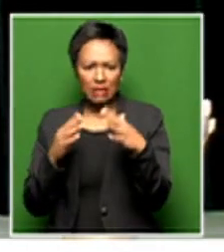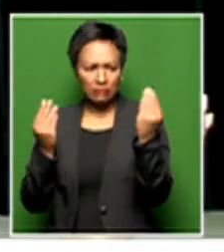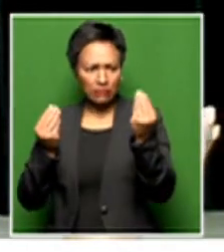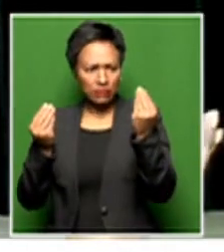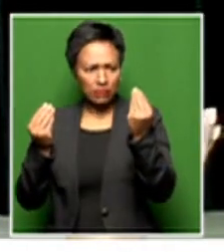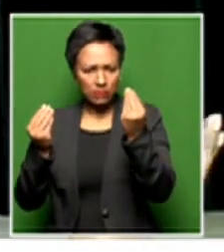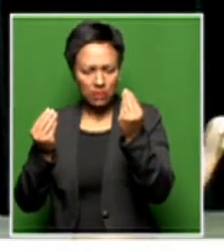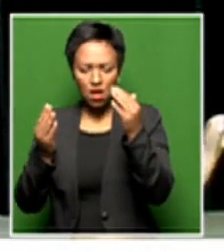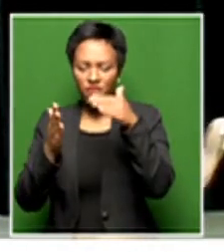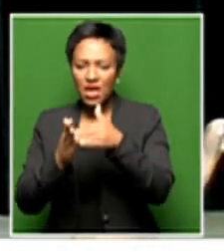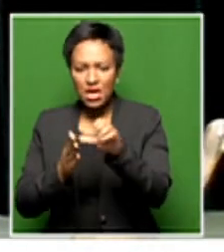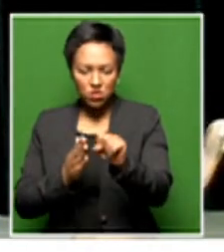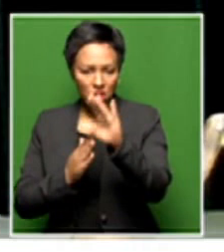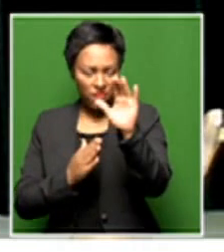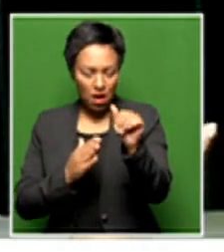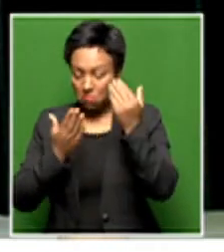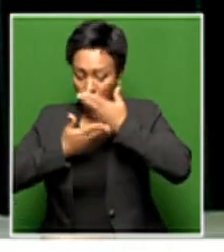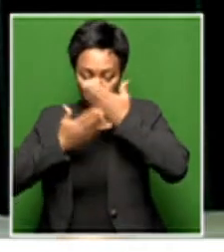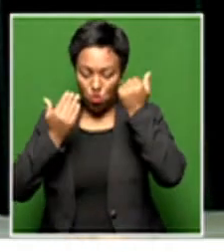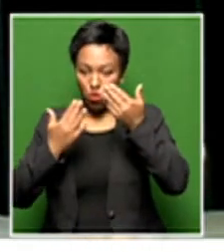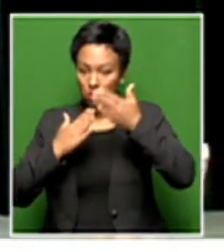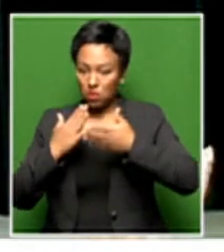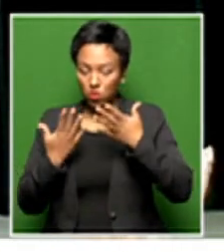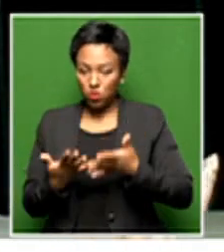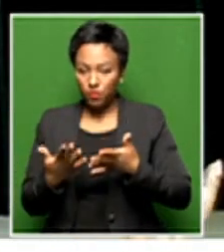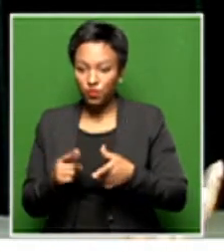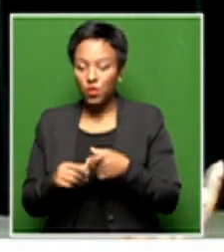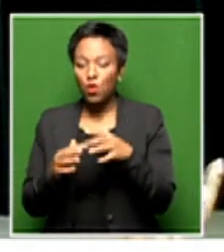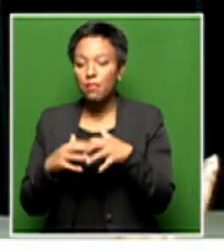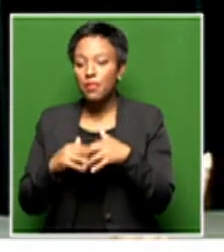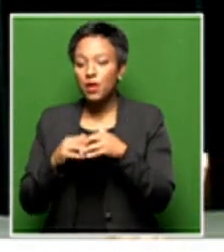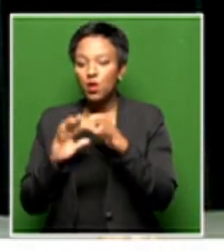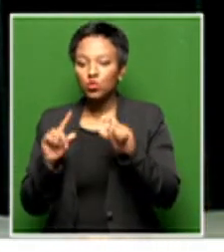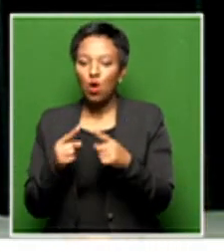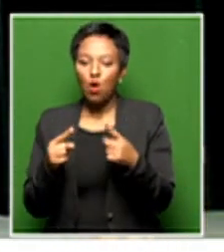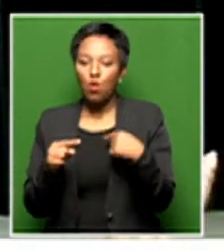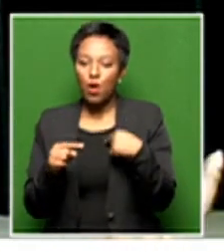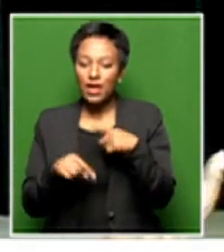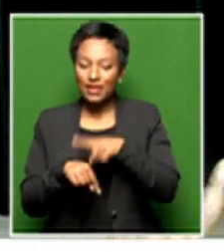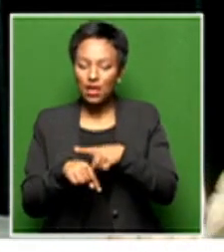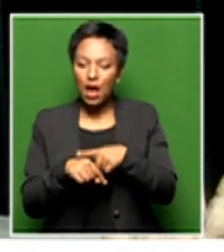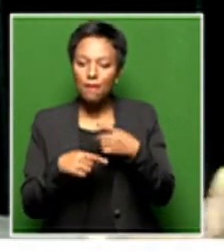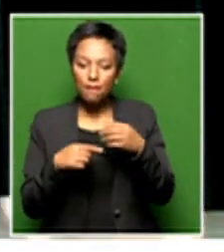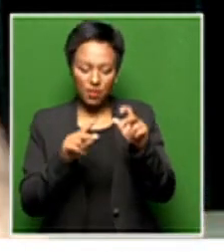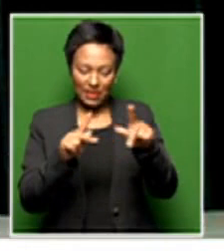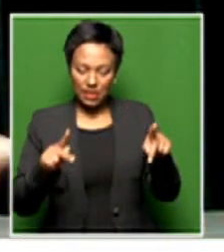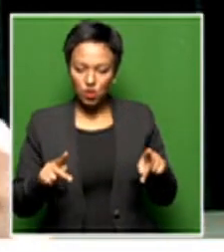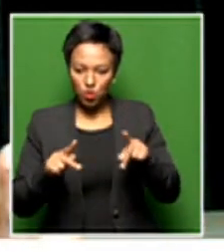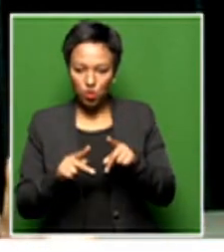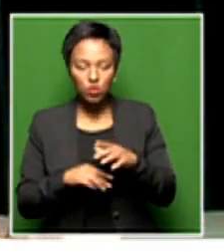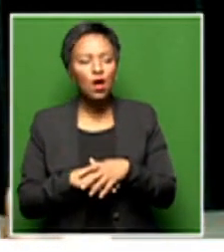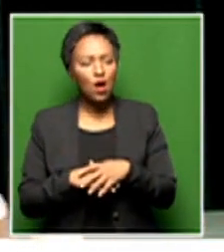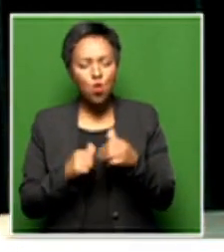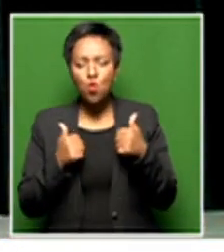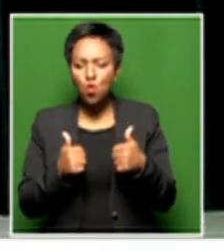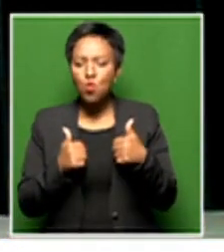Africa till today, I do not know. When I made the song in the studio, my team and I, we knew that it was a